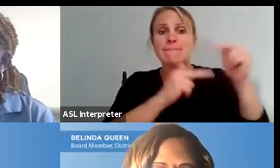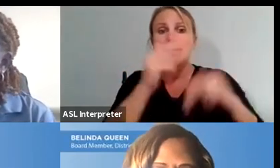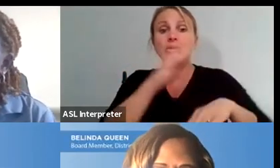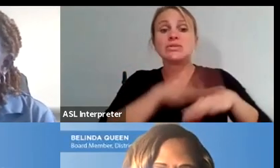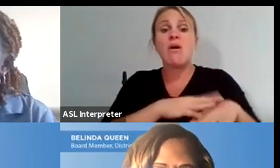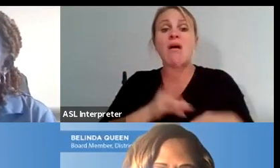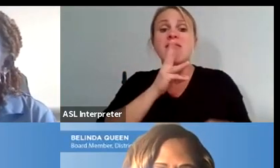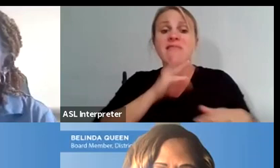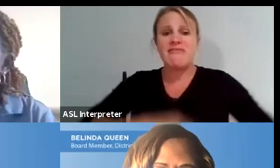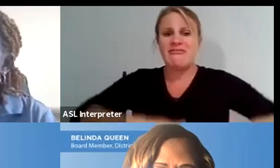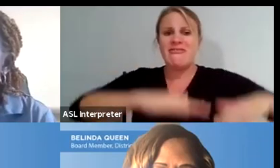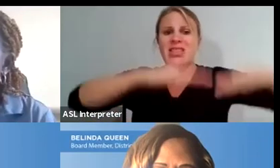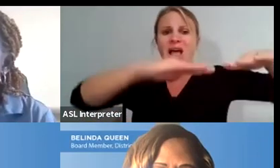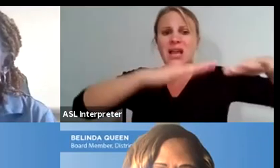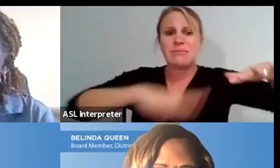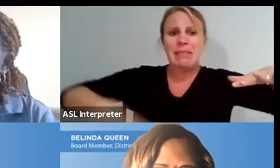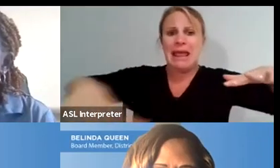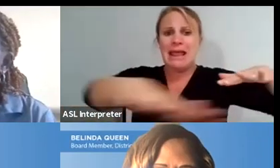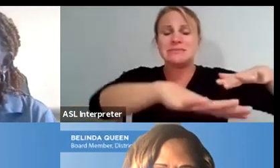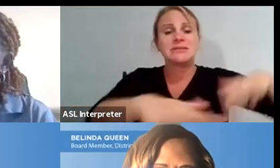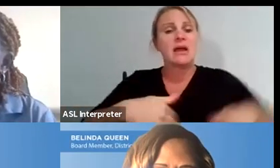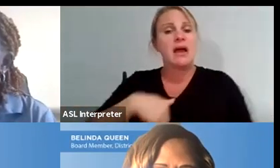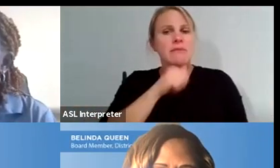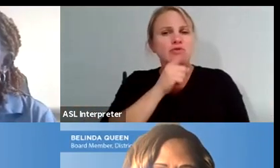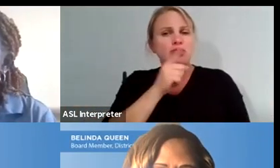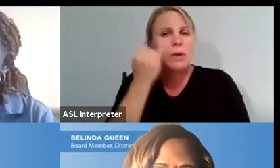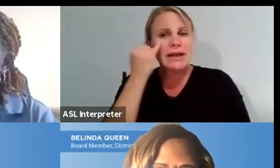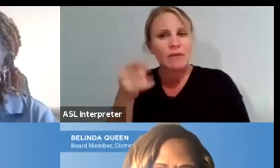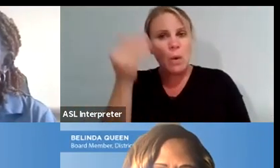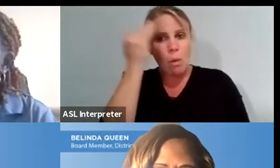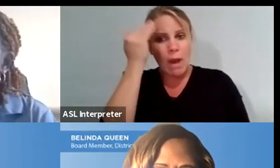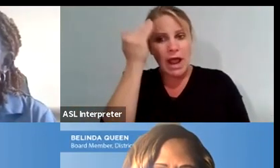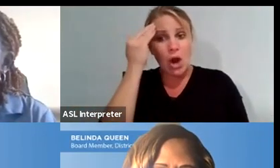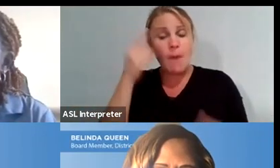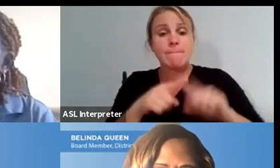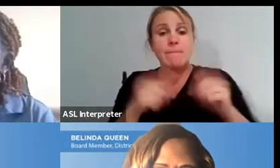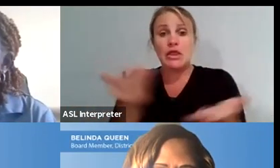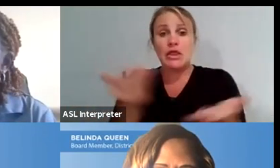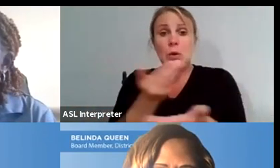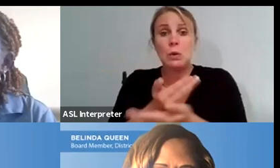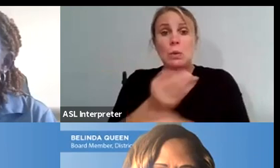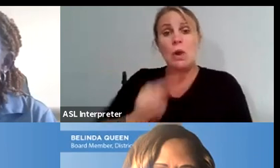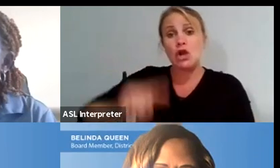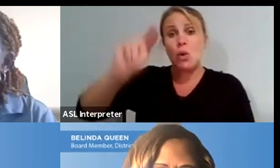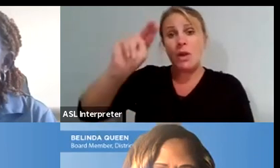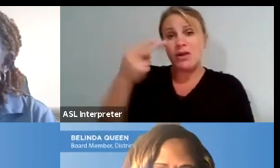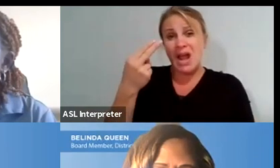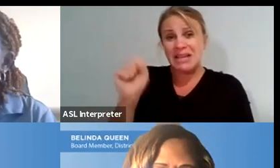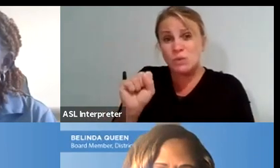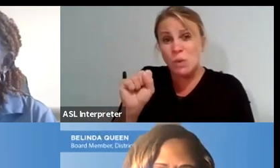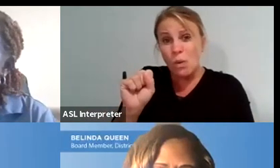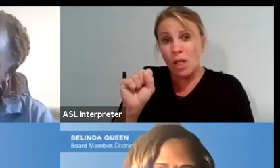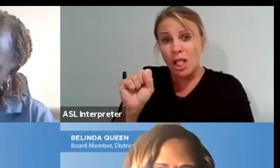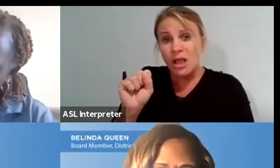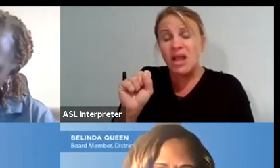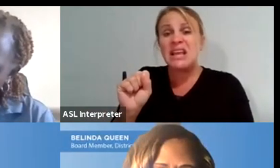not certain if you all are aware, but the New Northern High School is slated